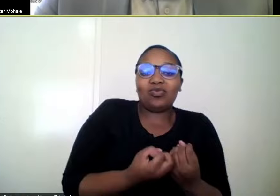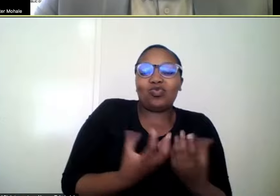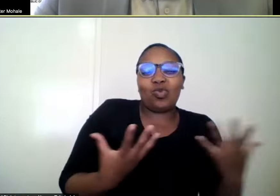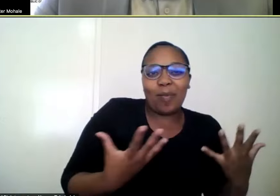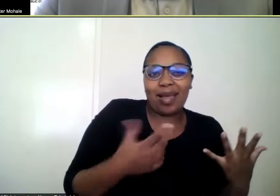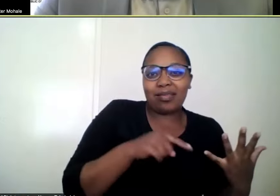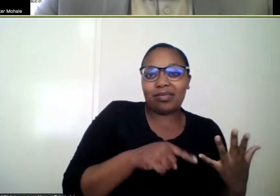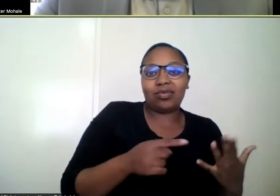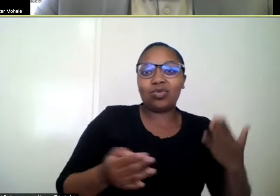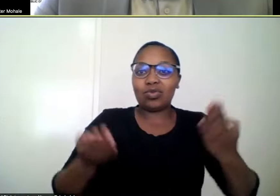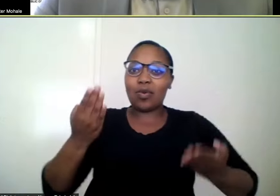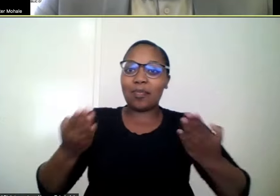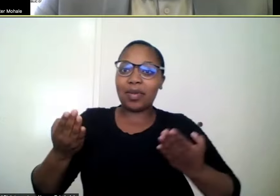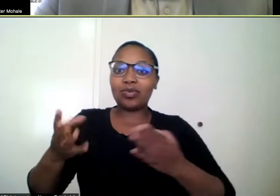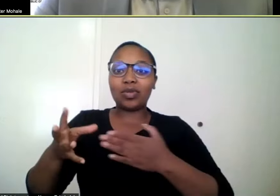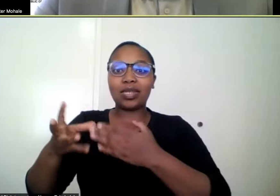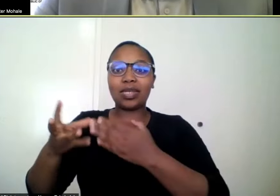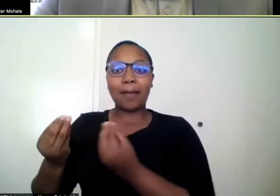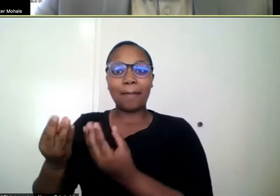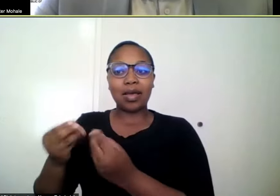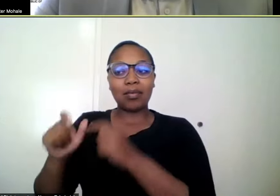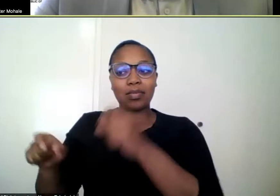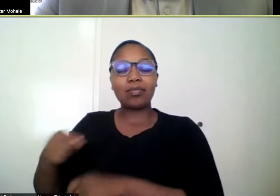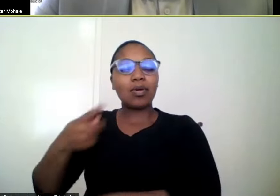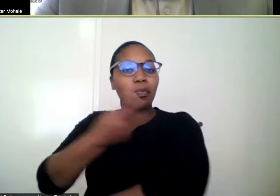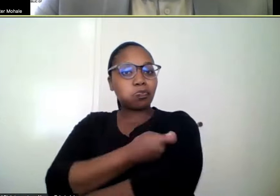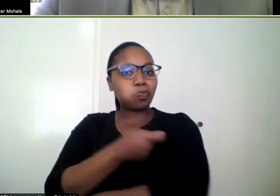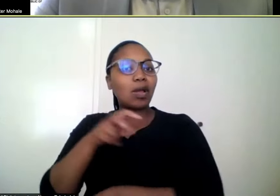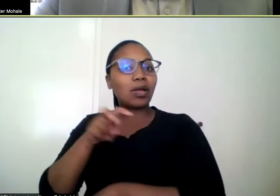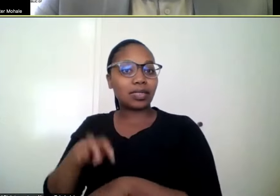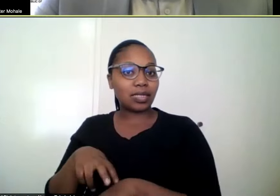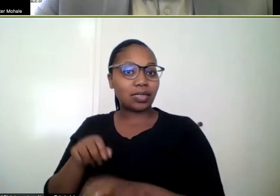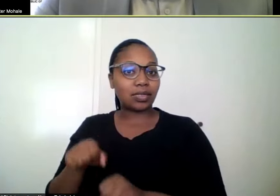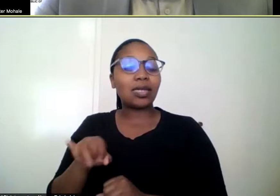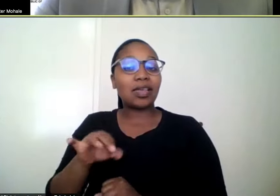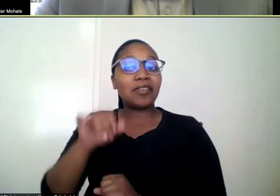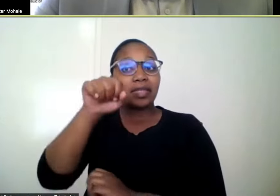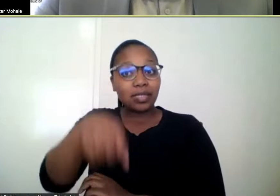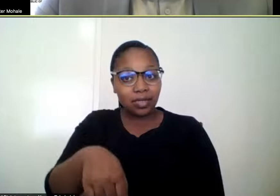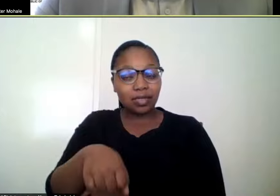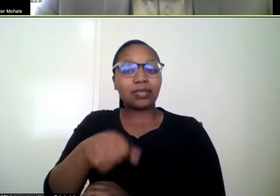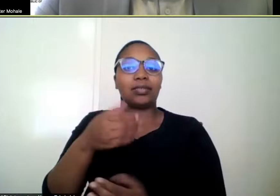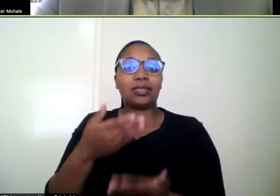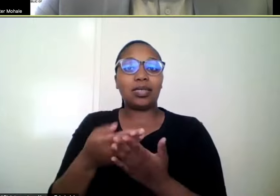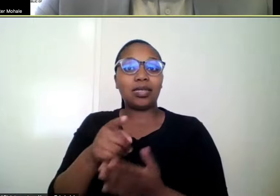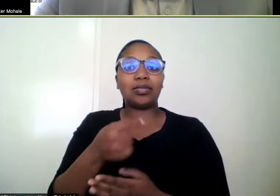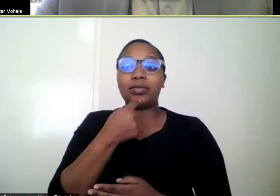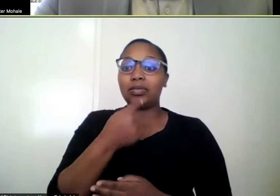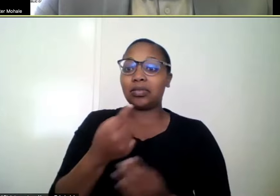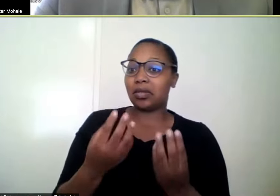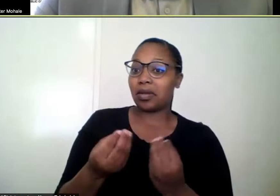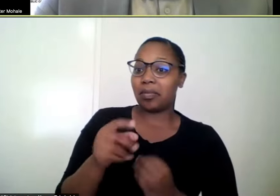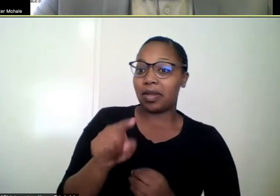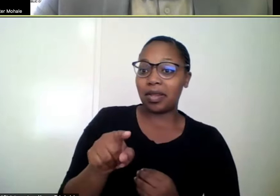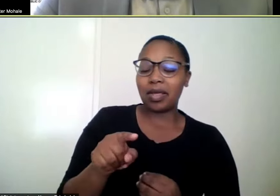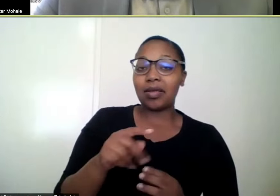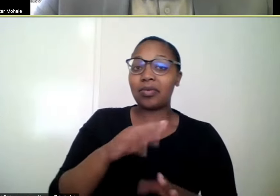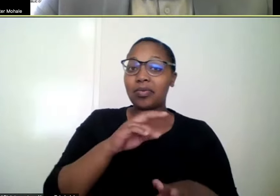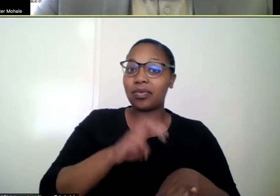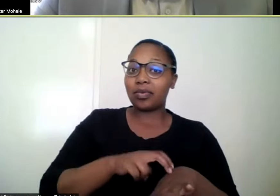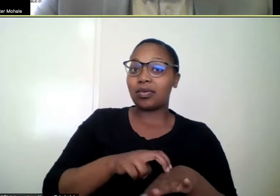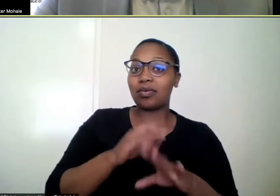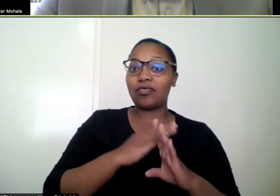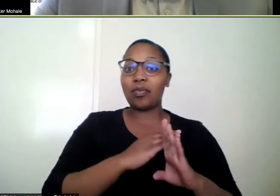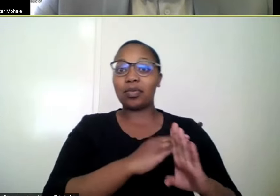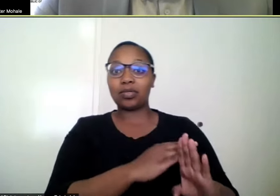this order now be reversed, since the statistics are saying vaccinations remain critical for protection in the face of the